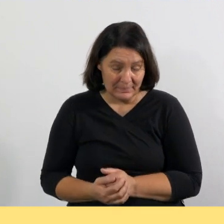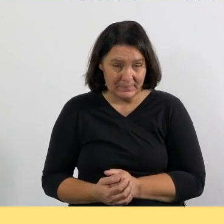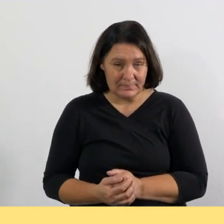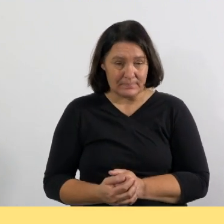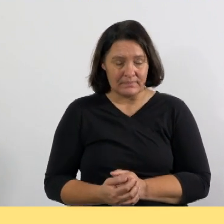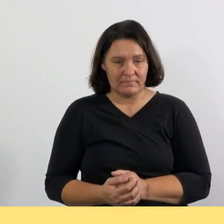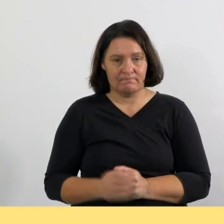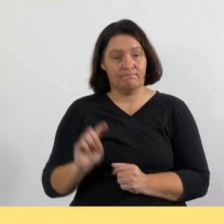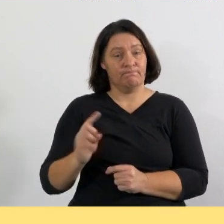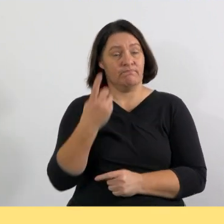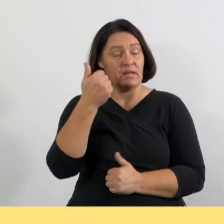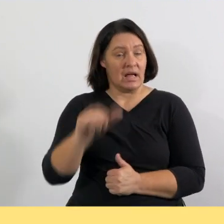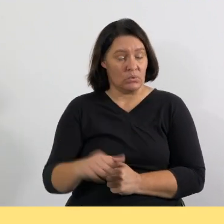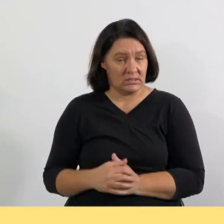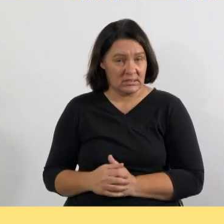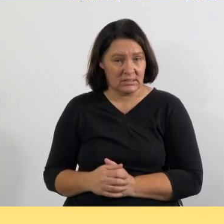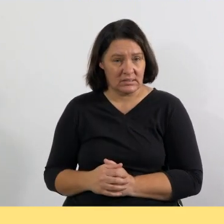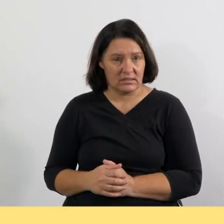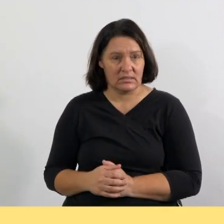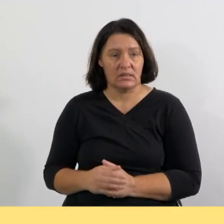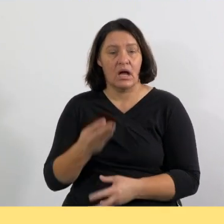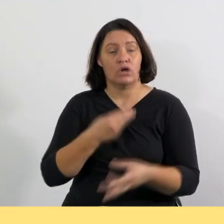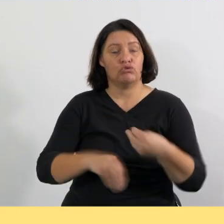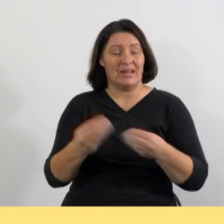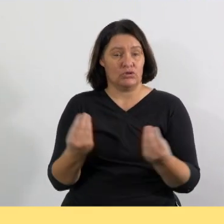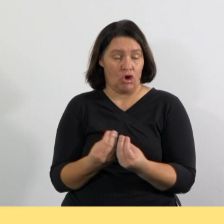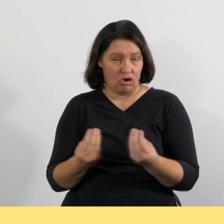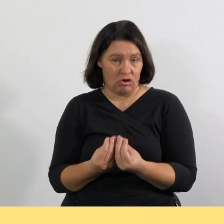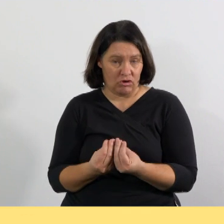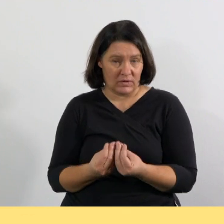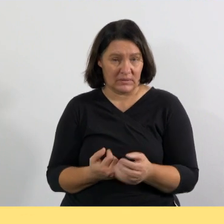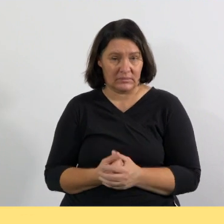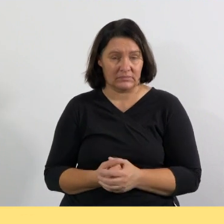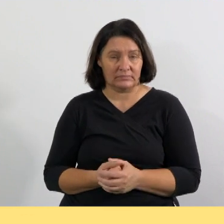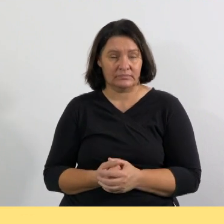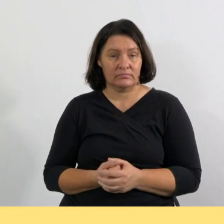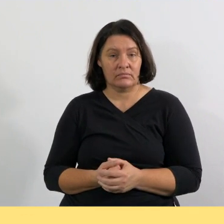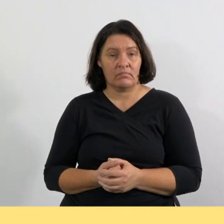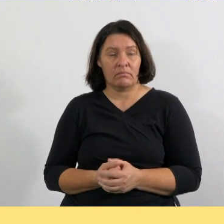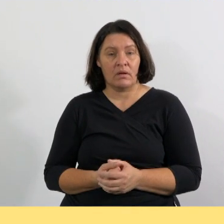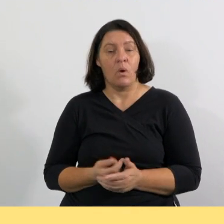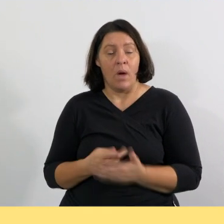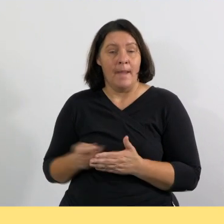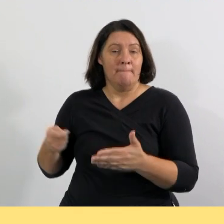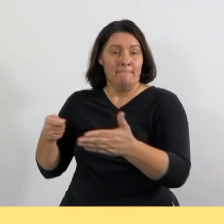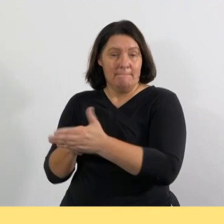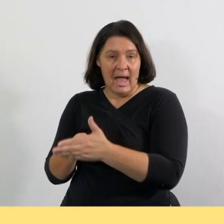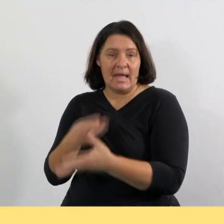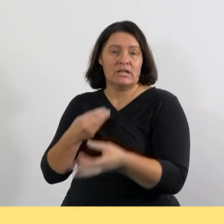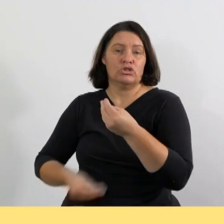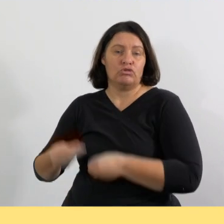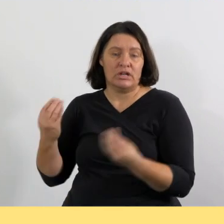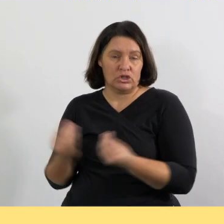entry. The first account is going to be trading stock. We would have